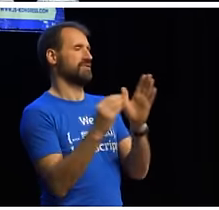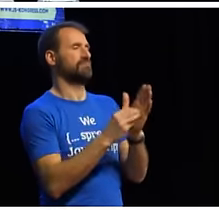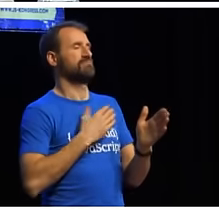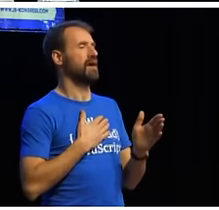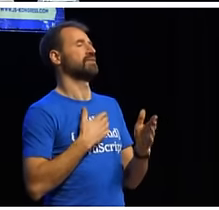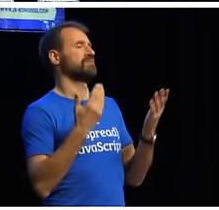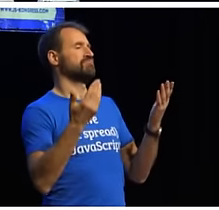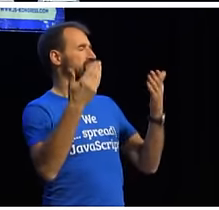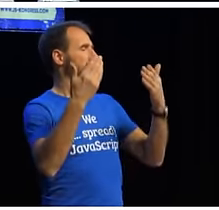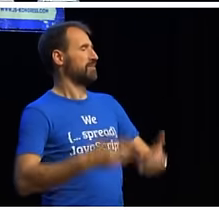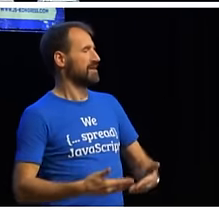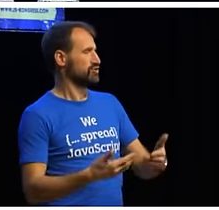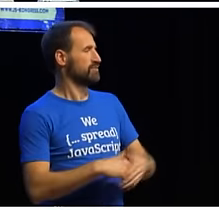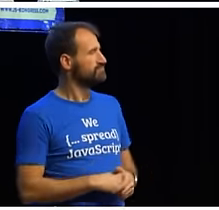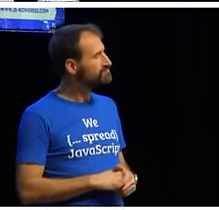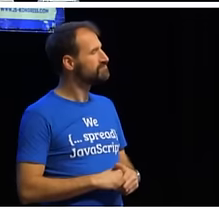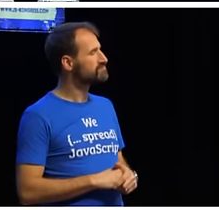So